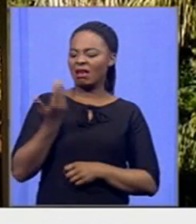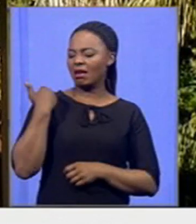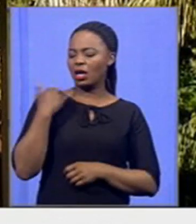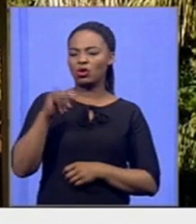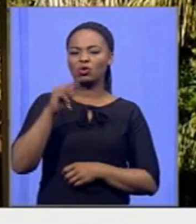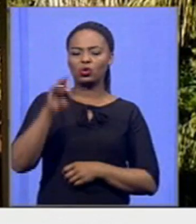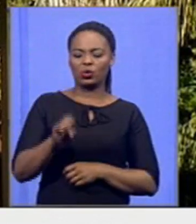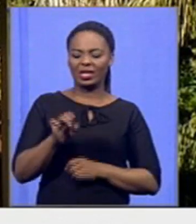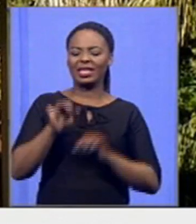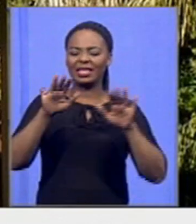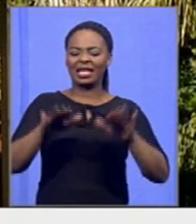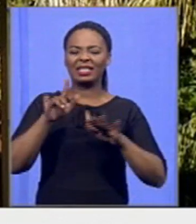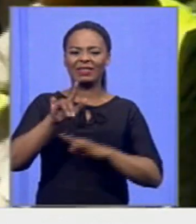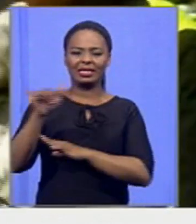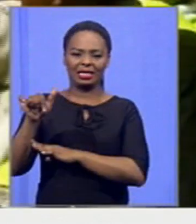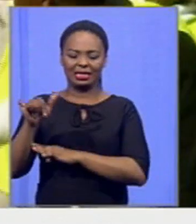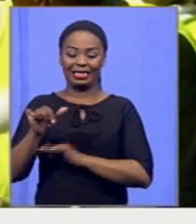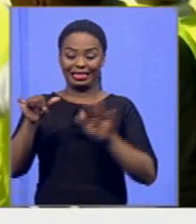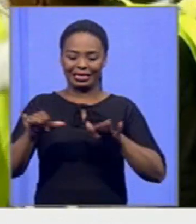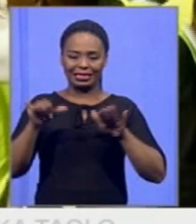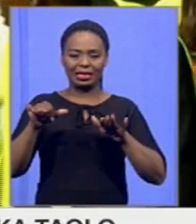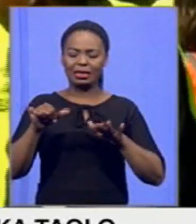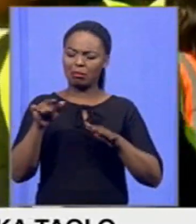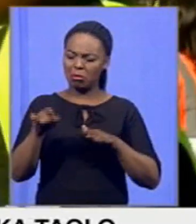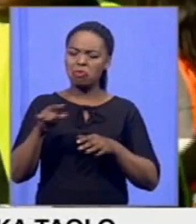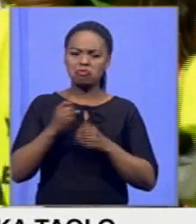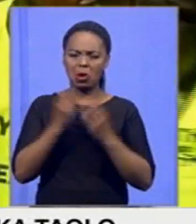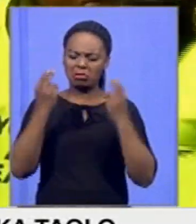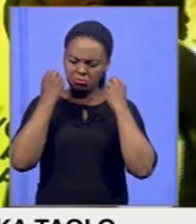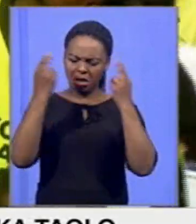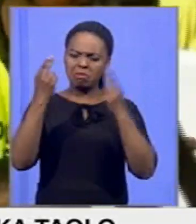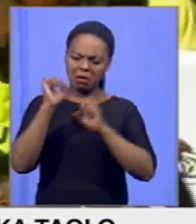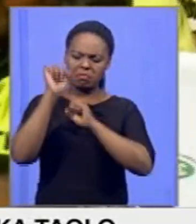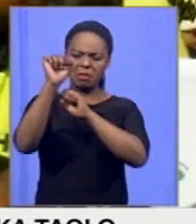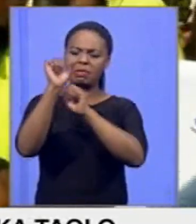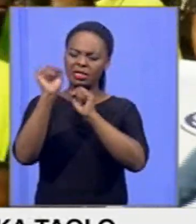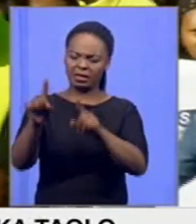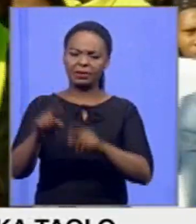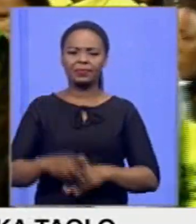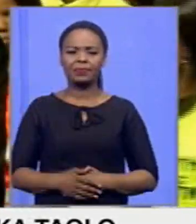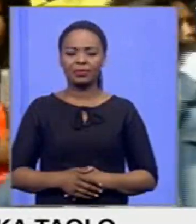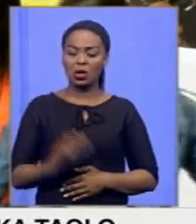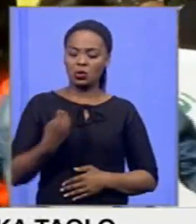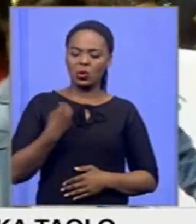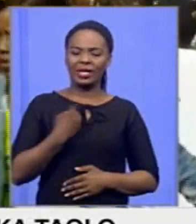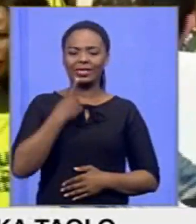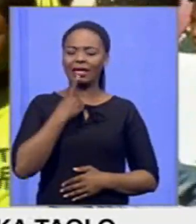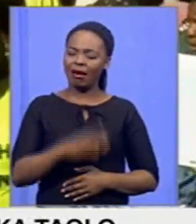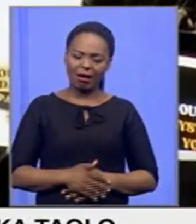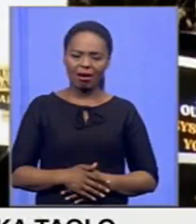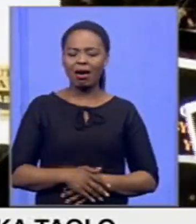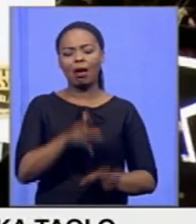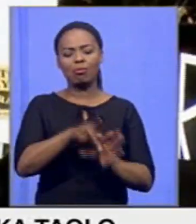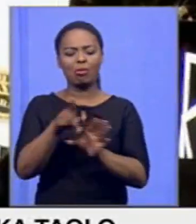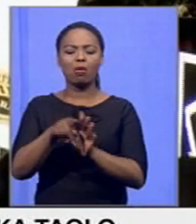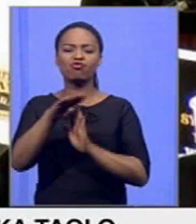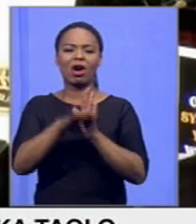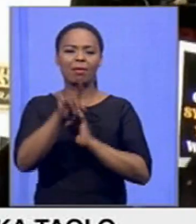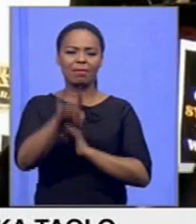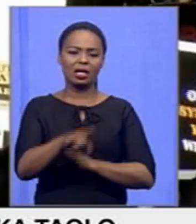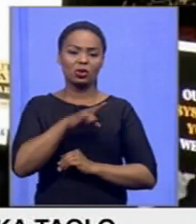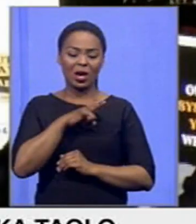take control of their destiny. Batšha ba ikwetse gore ba akarediwe mo ditshwetsong ka gonne bokamoso jwa bona bo amiwa ke